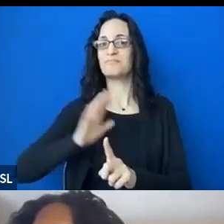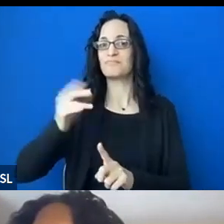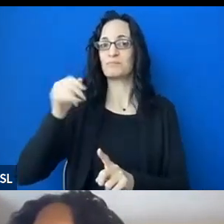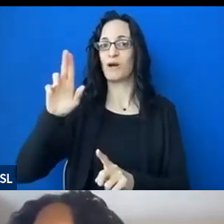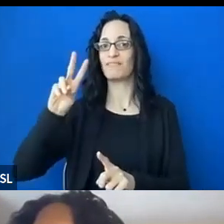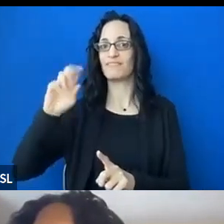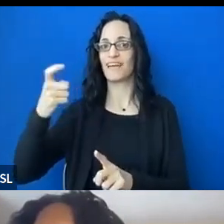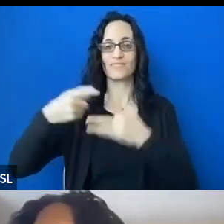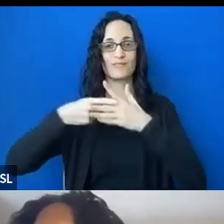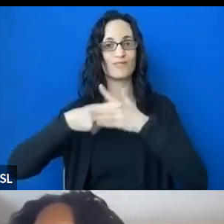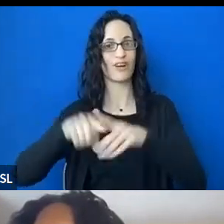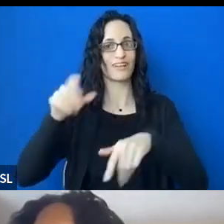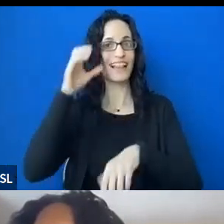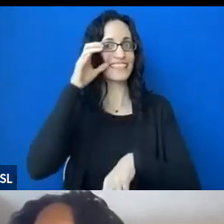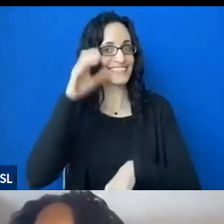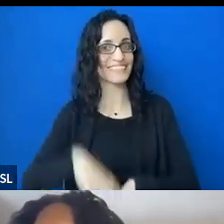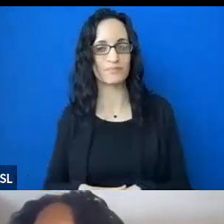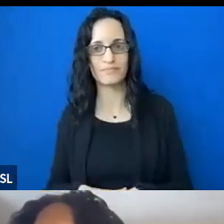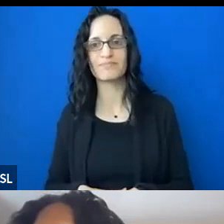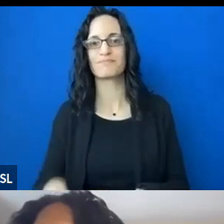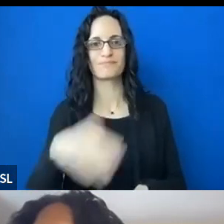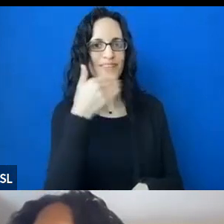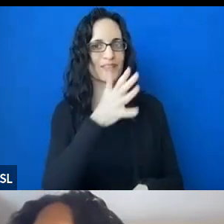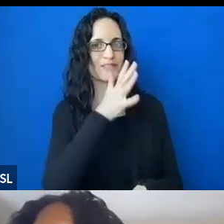you. Thank you very much, Ms. Sullivan.